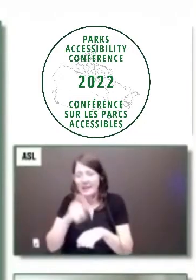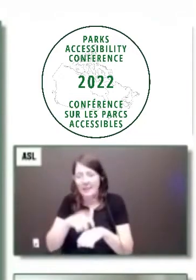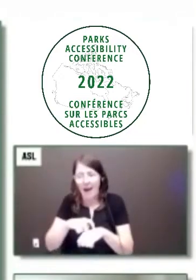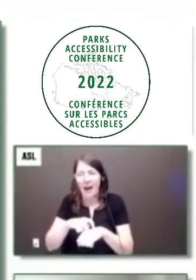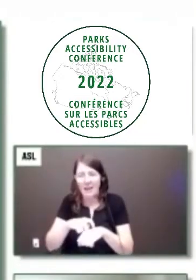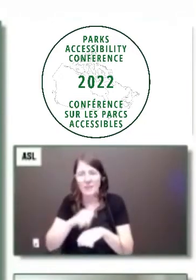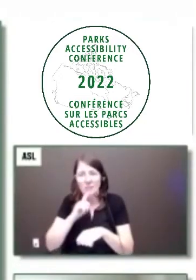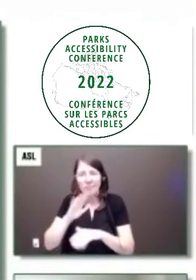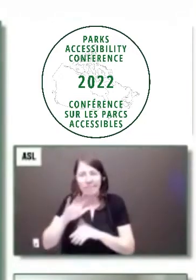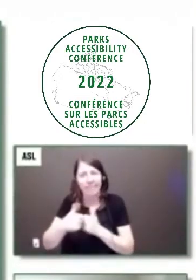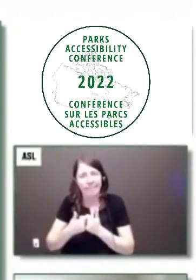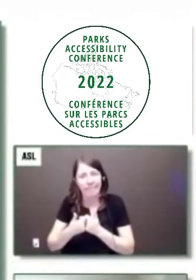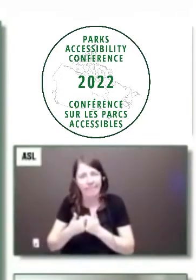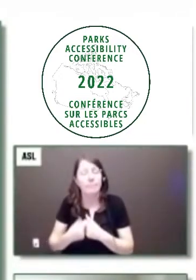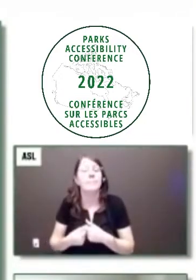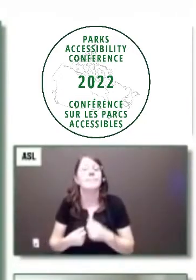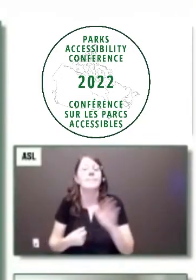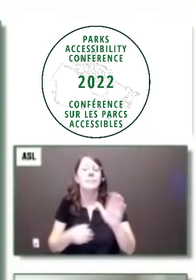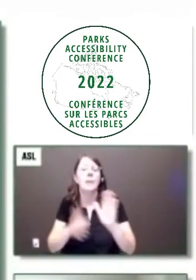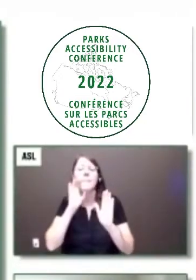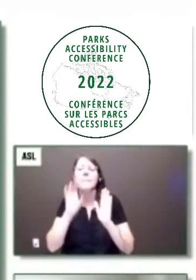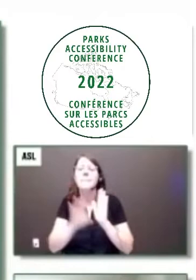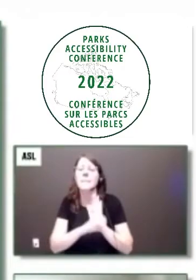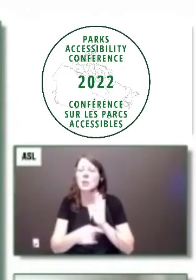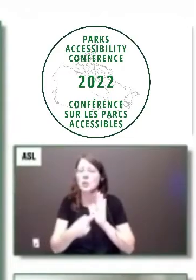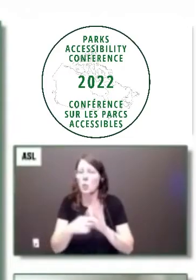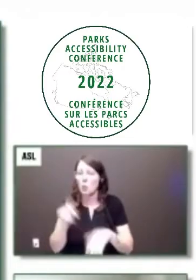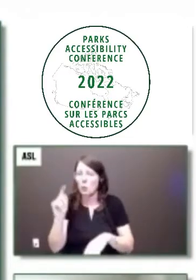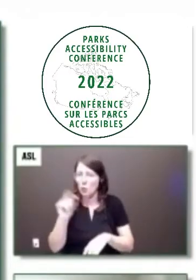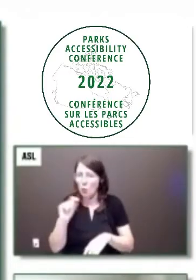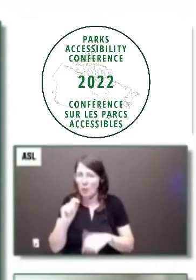a toilet with grab bars in a corner. Next slide.